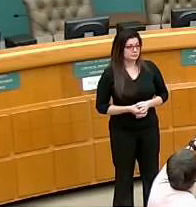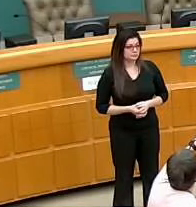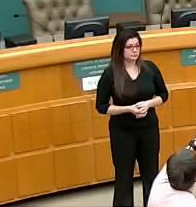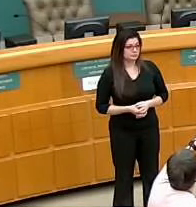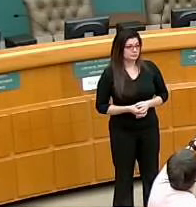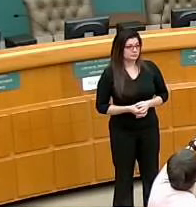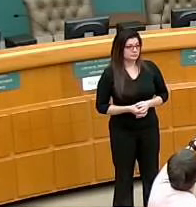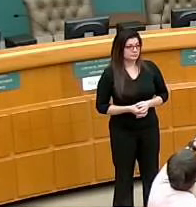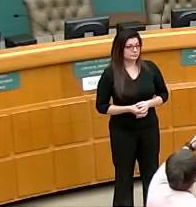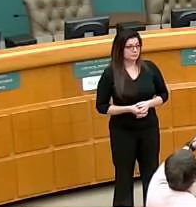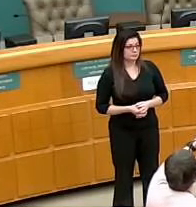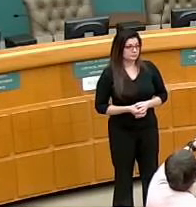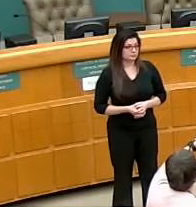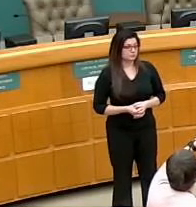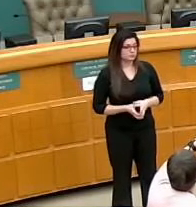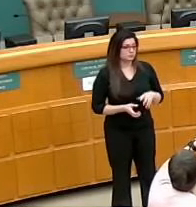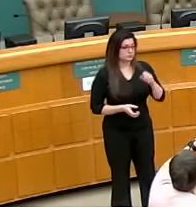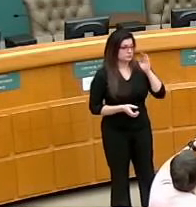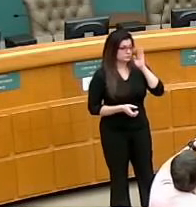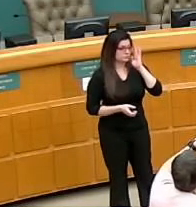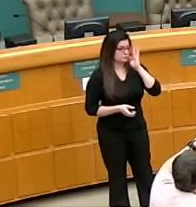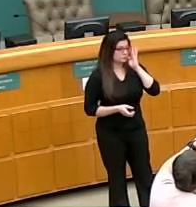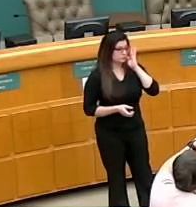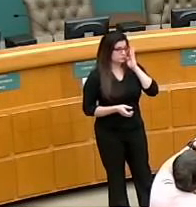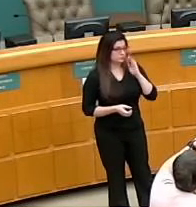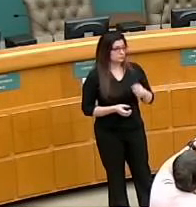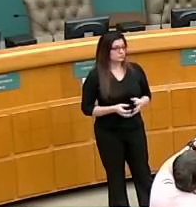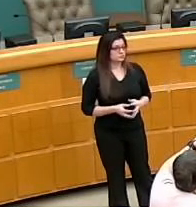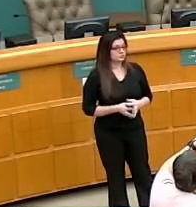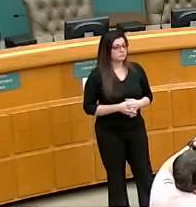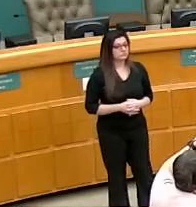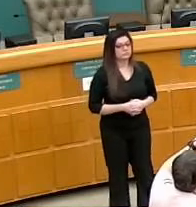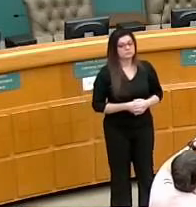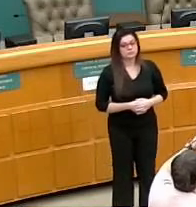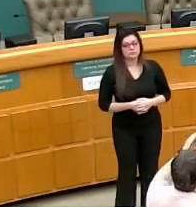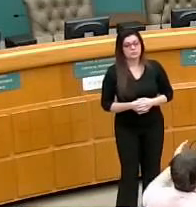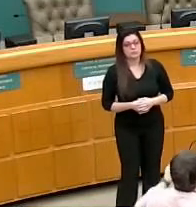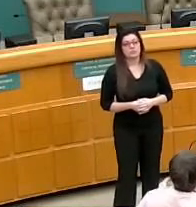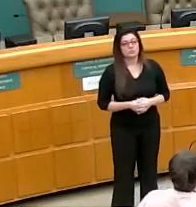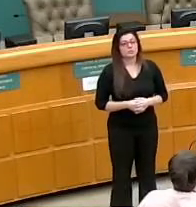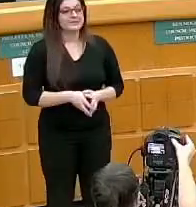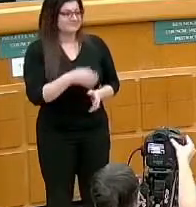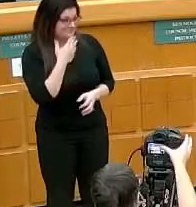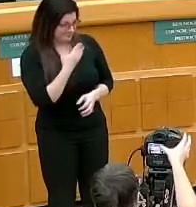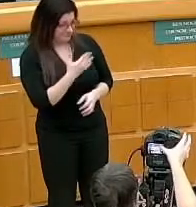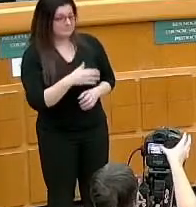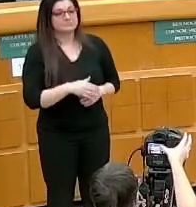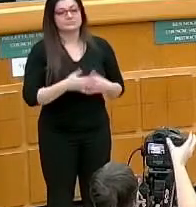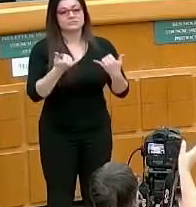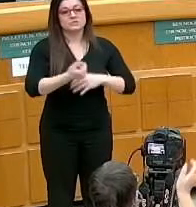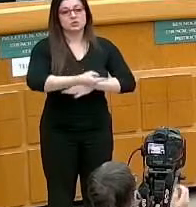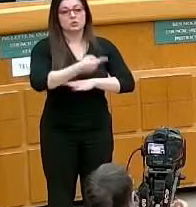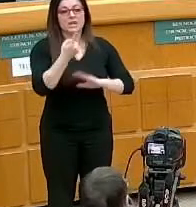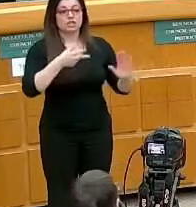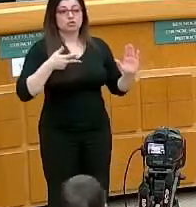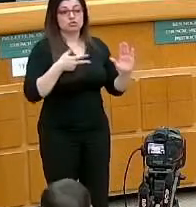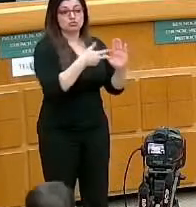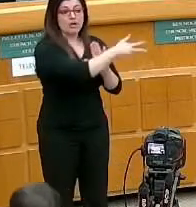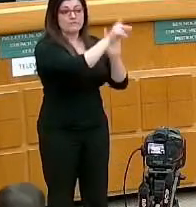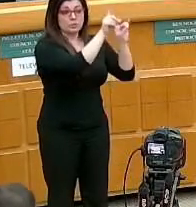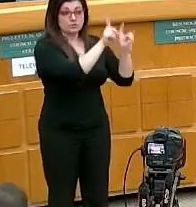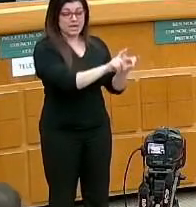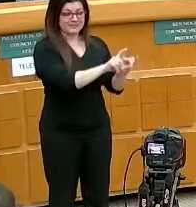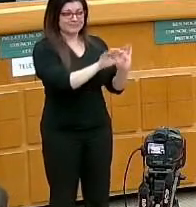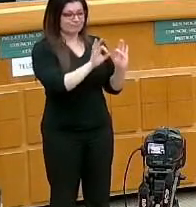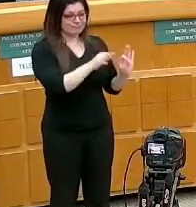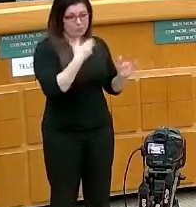www.cctexas.com/coronavirus. Queremos agradecer a la universidad todo su apoyo con esta información. Thank you. Today's drive-through went very well with